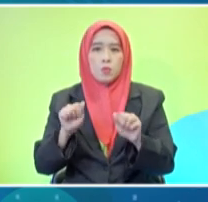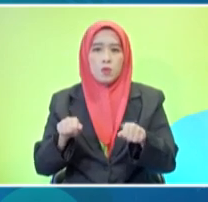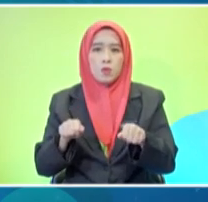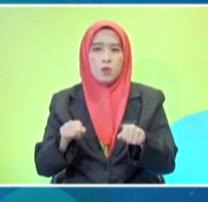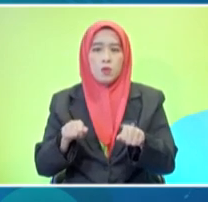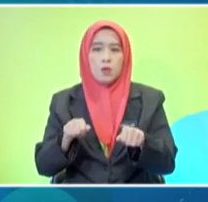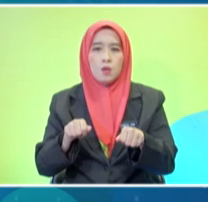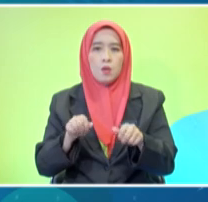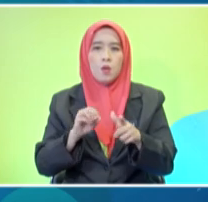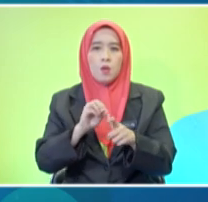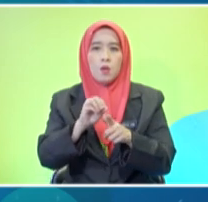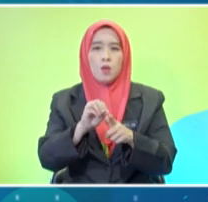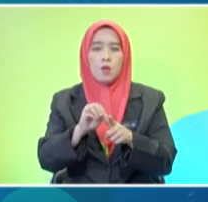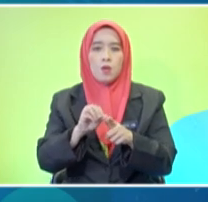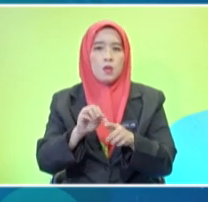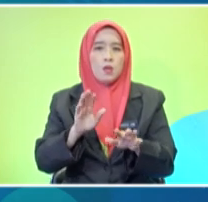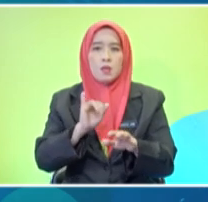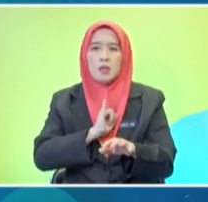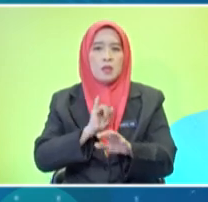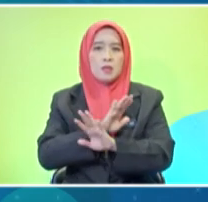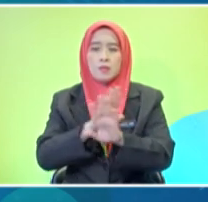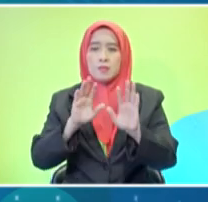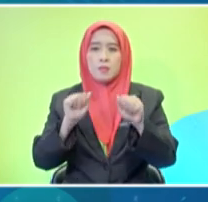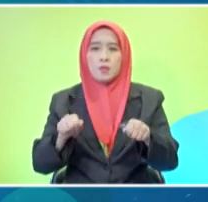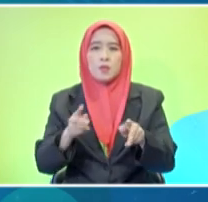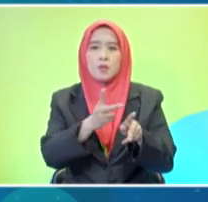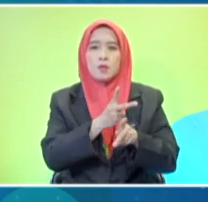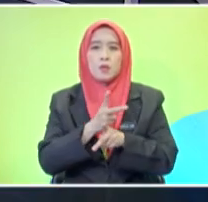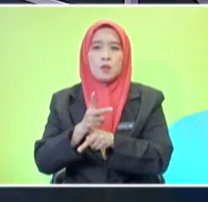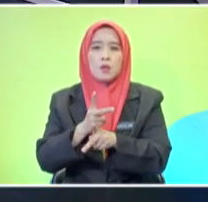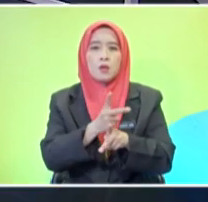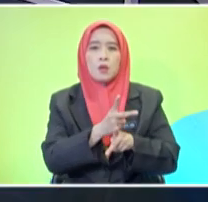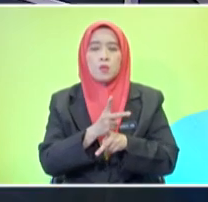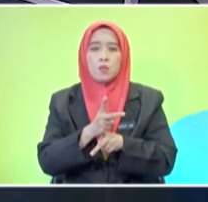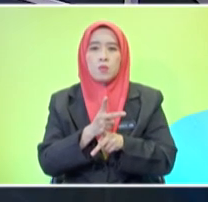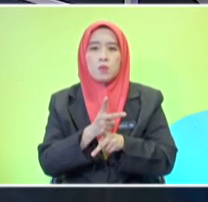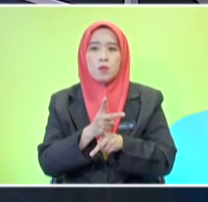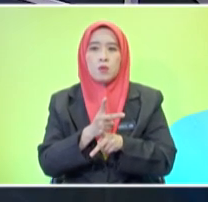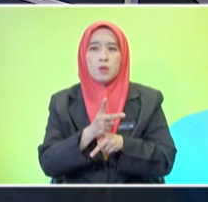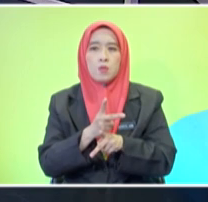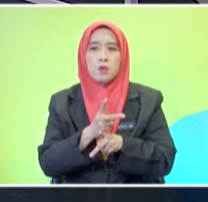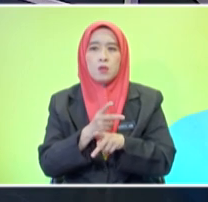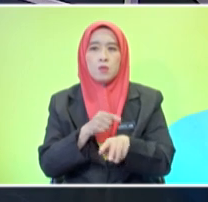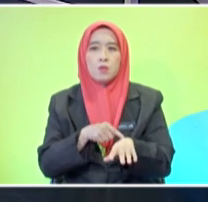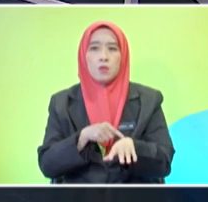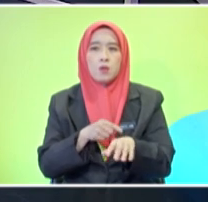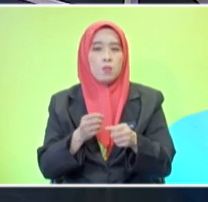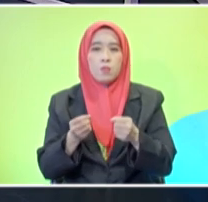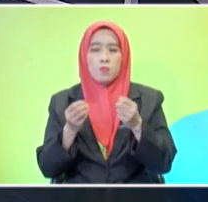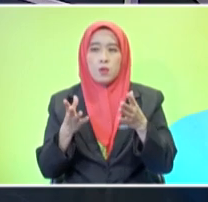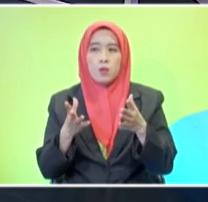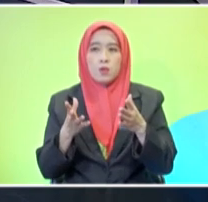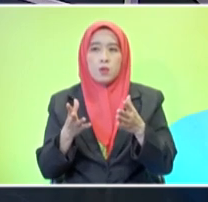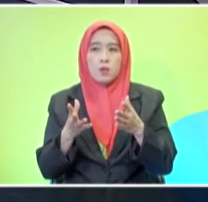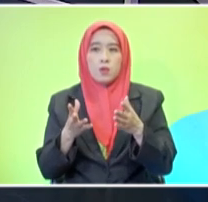Can't. He can't control the time. Why? Because as a student, you have a lot of obligations. Right.